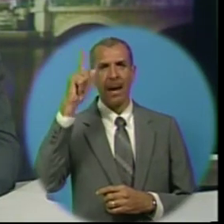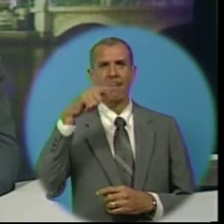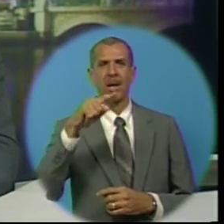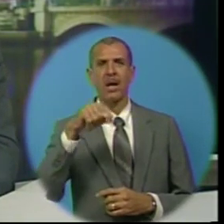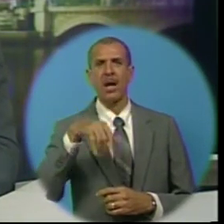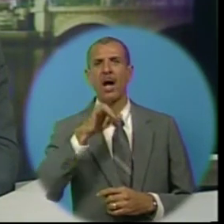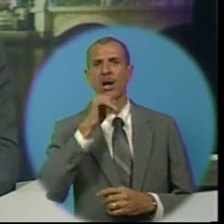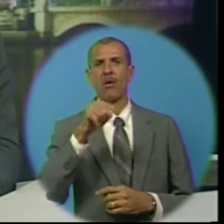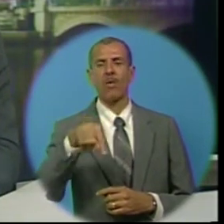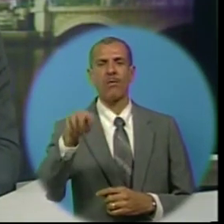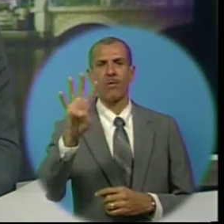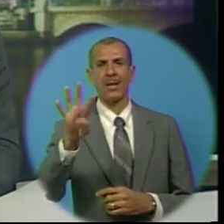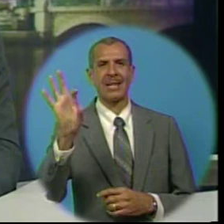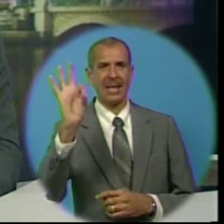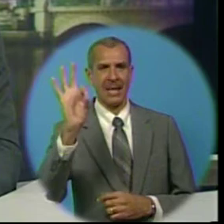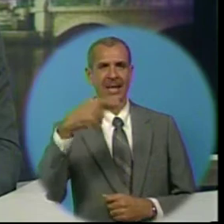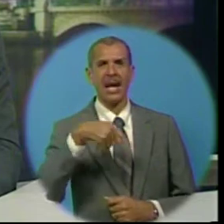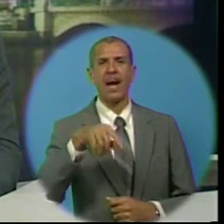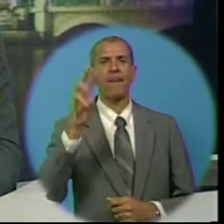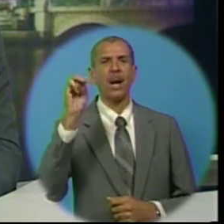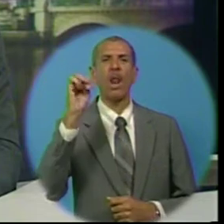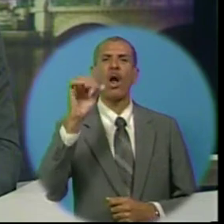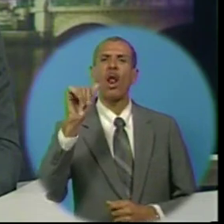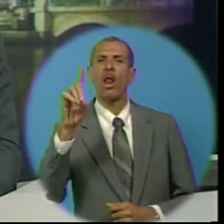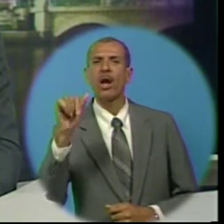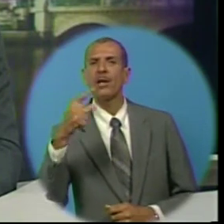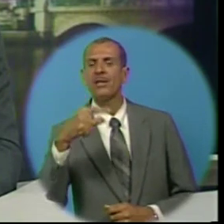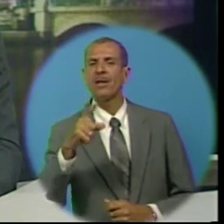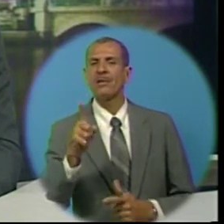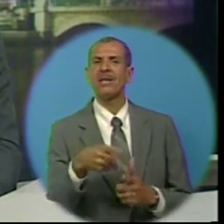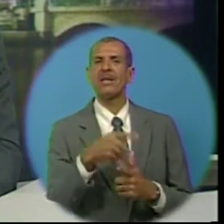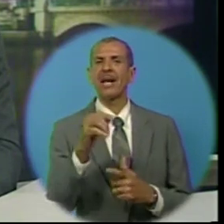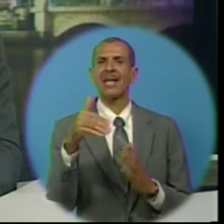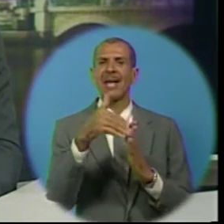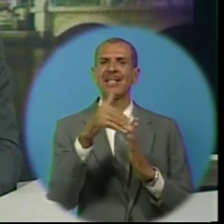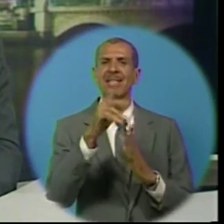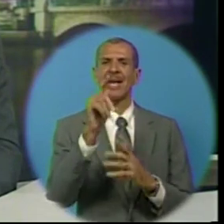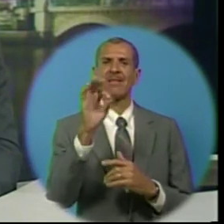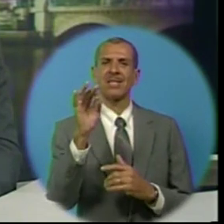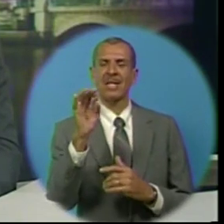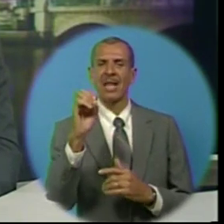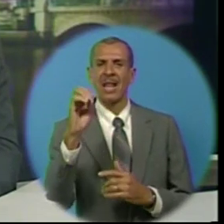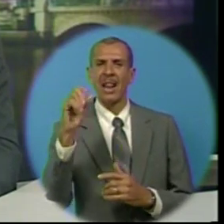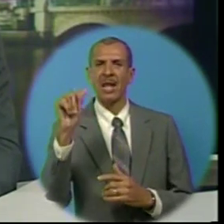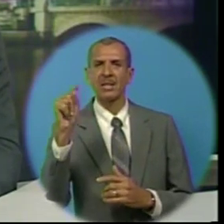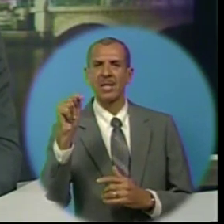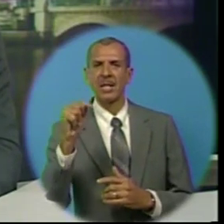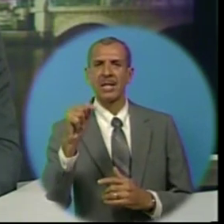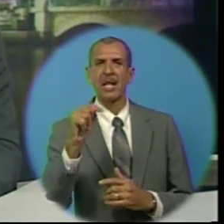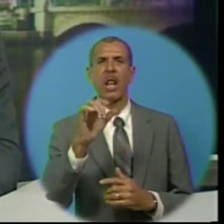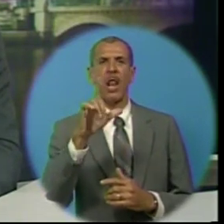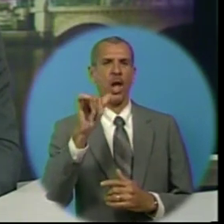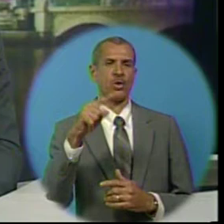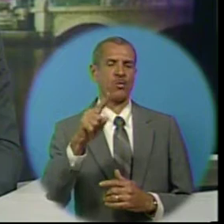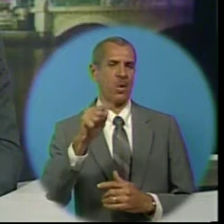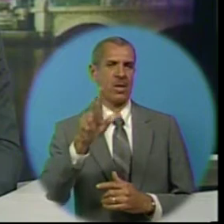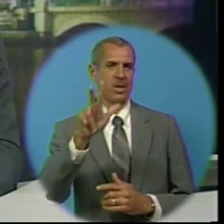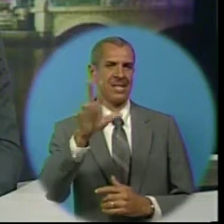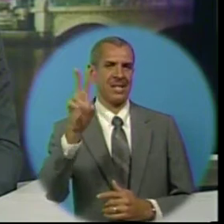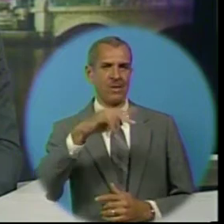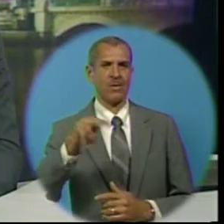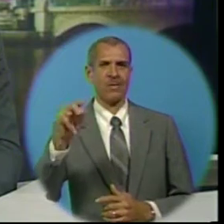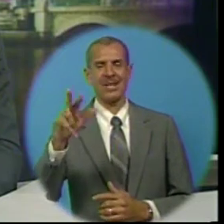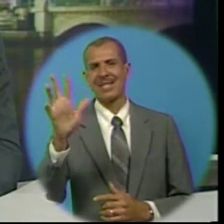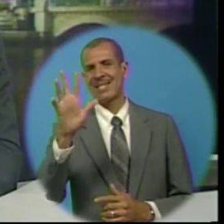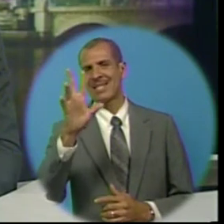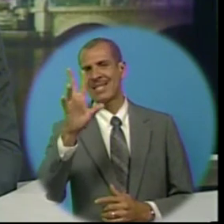at Messiah Street, Milo Lodge have first innings points over KFC Ellerslie. Scores: Lodge 136 in 27 overs,